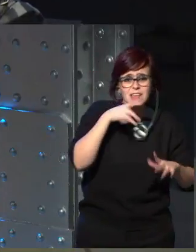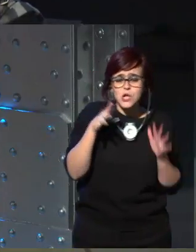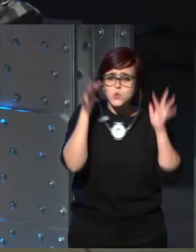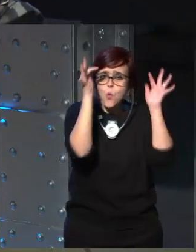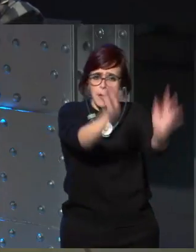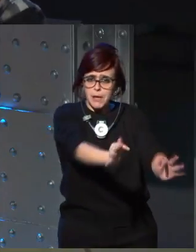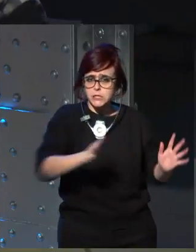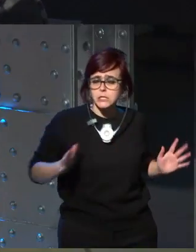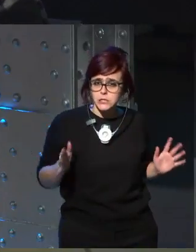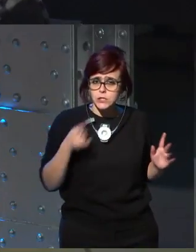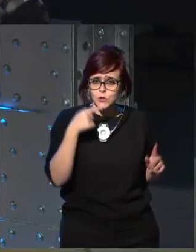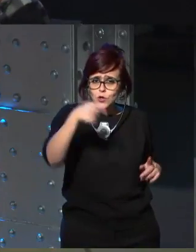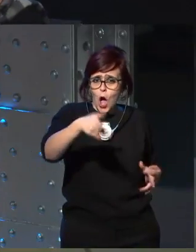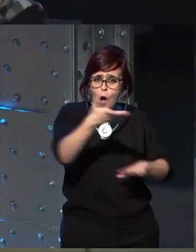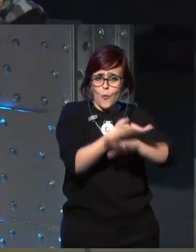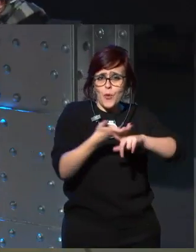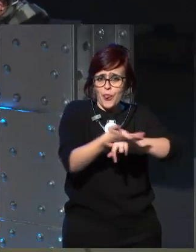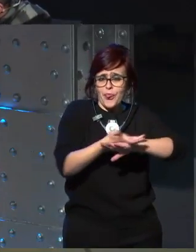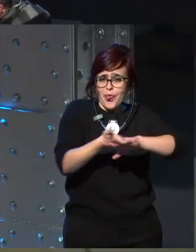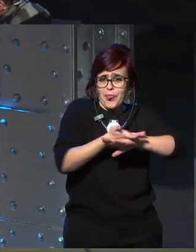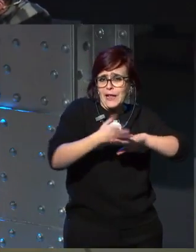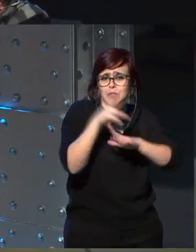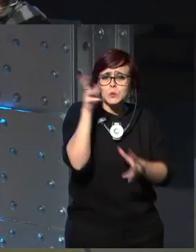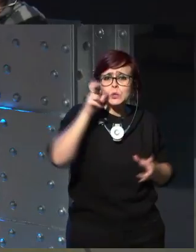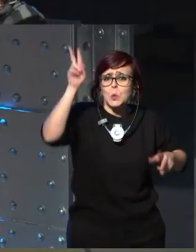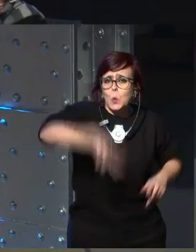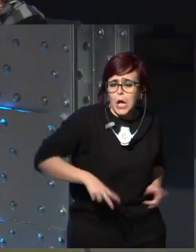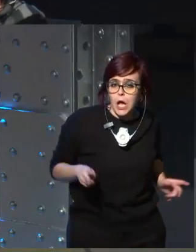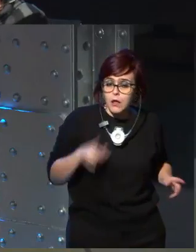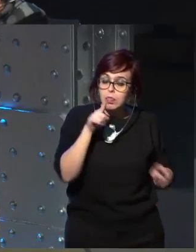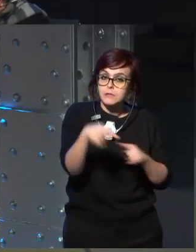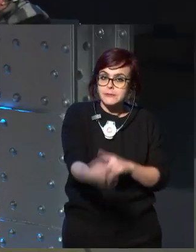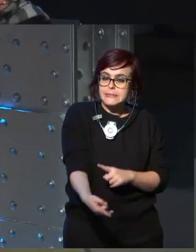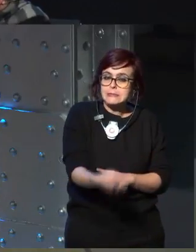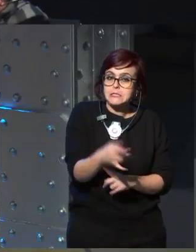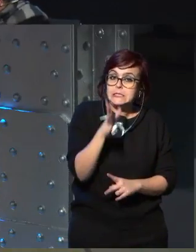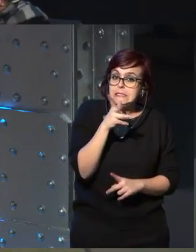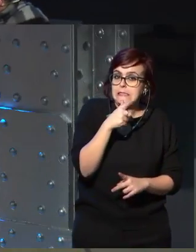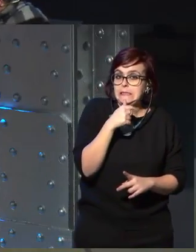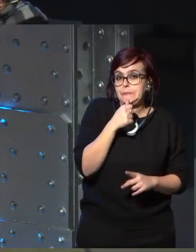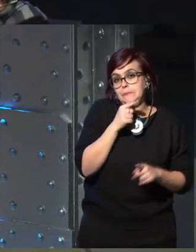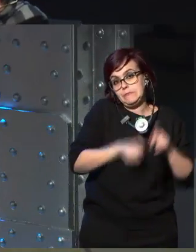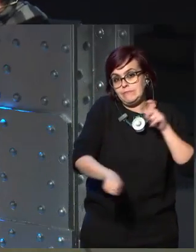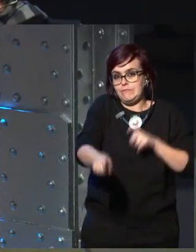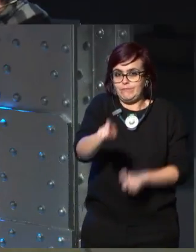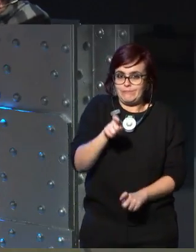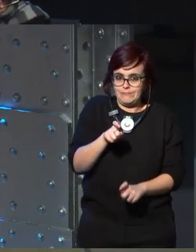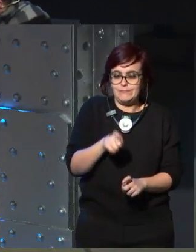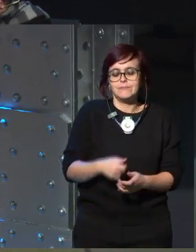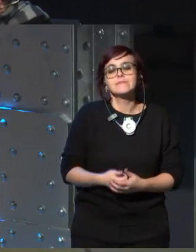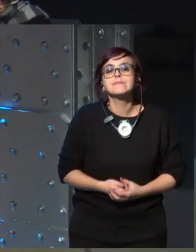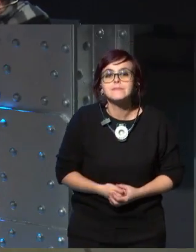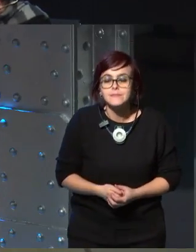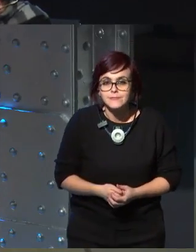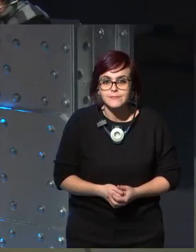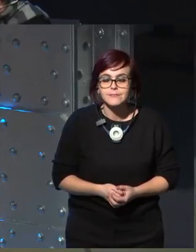that and I'm never going to have it and I'm never going to listen to that format. Have you ever said that to yourself and then go back in your